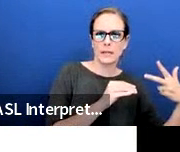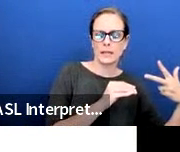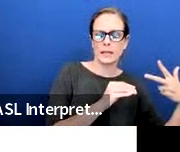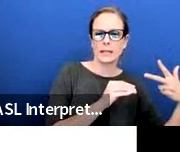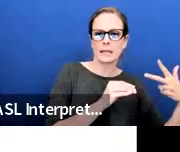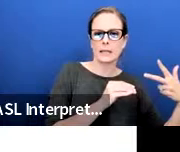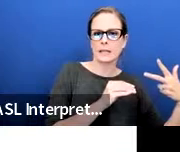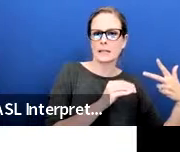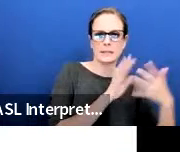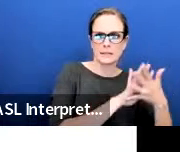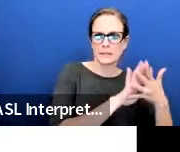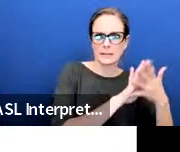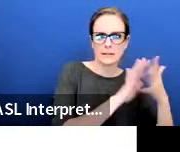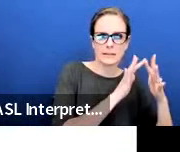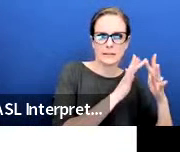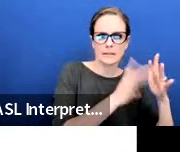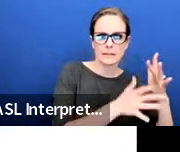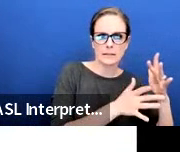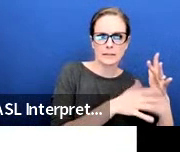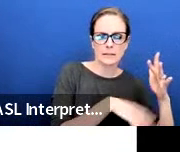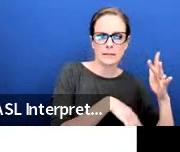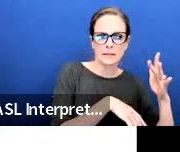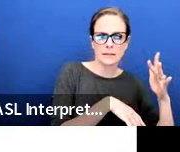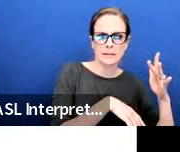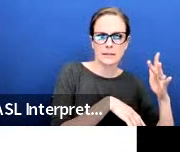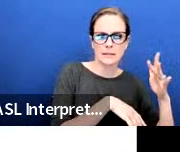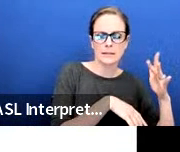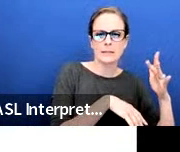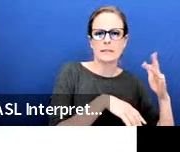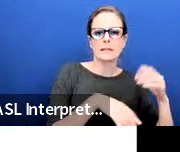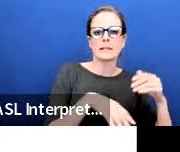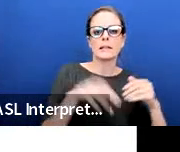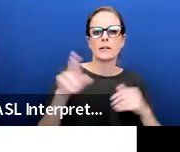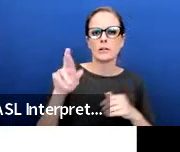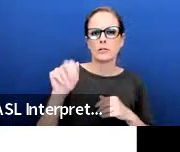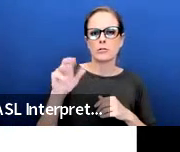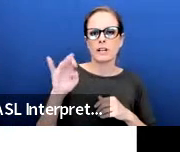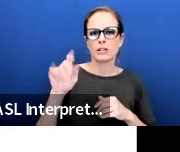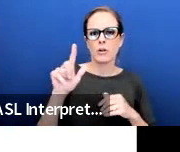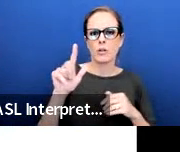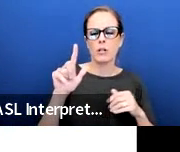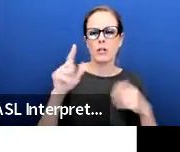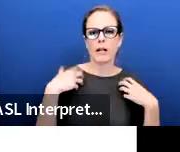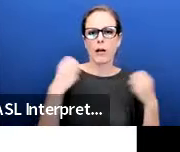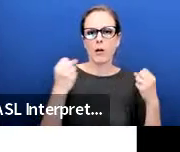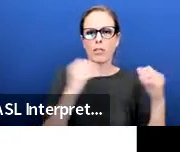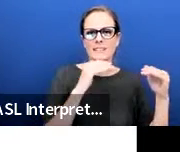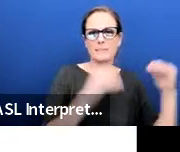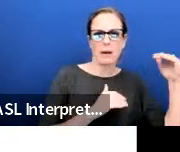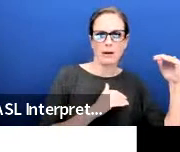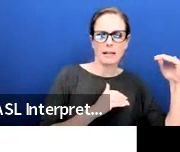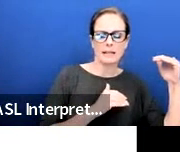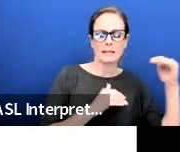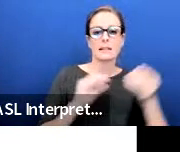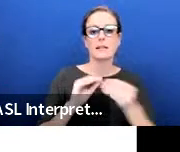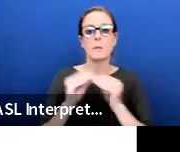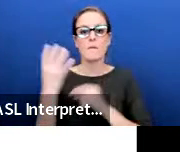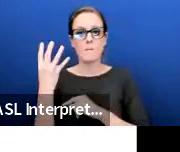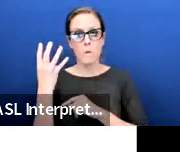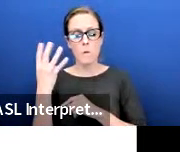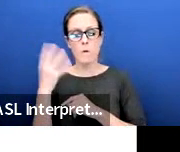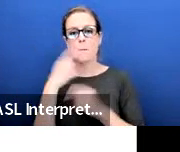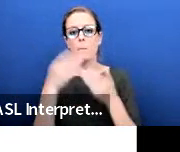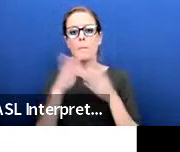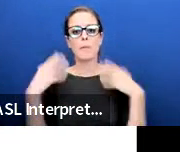the racial and ethnic health disparities. We'll have a breakout for number 4, which was strengthening public health infrastructure.